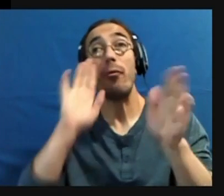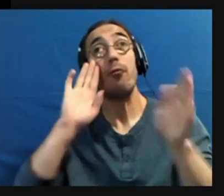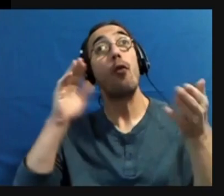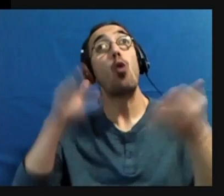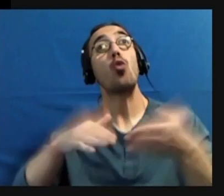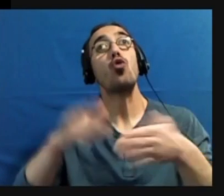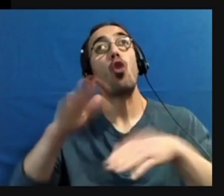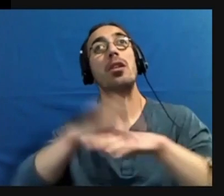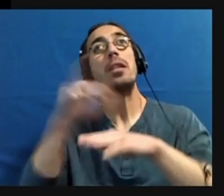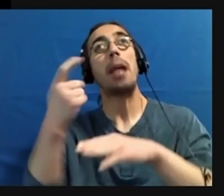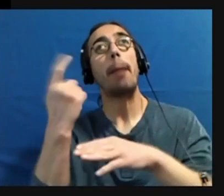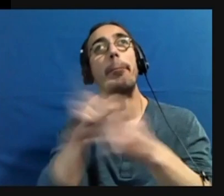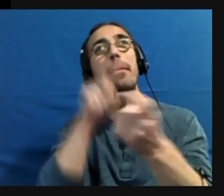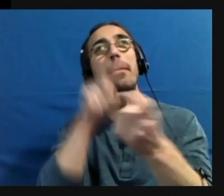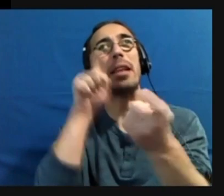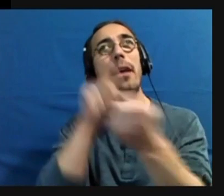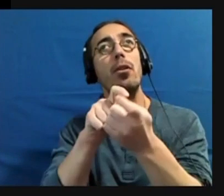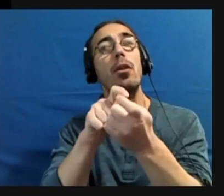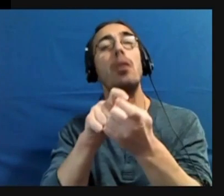opposite of shifting